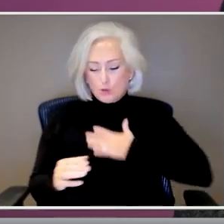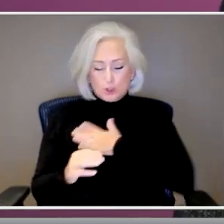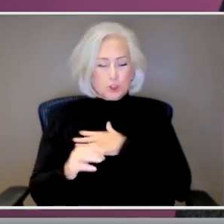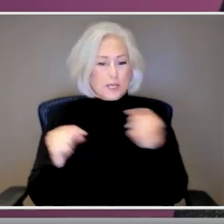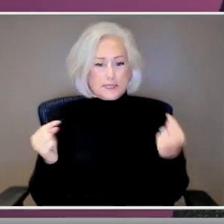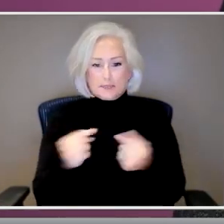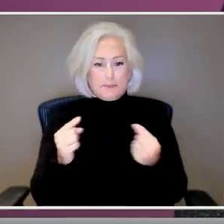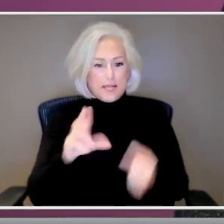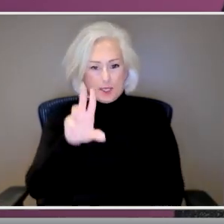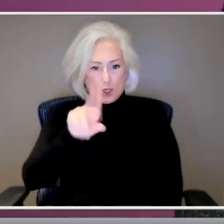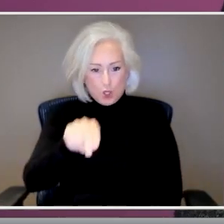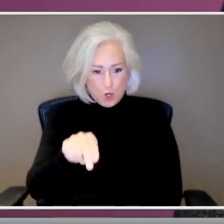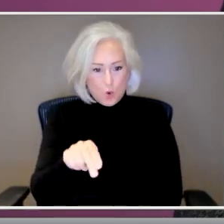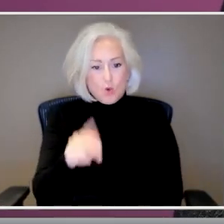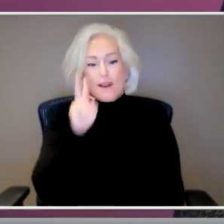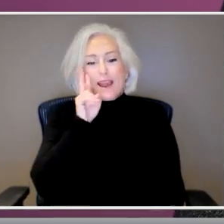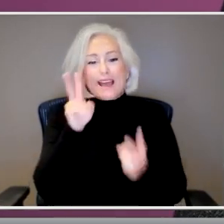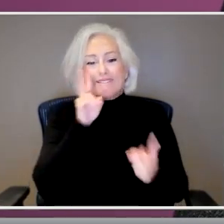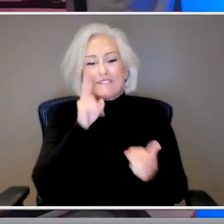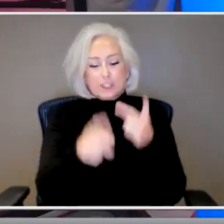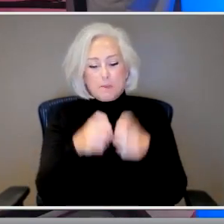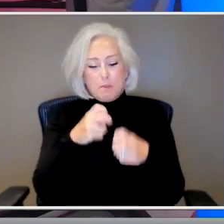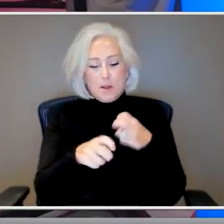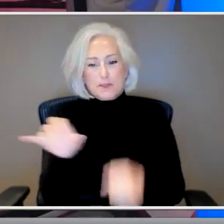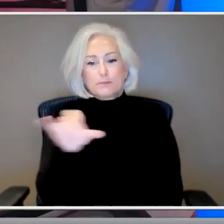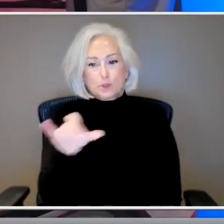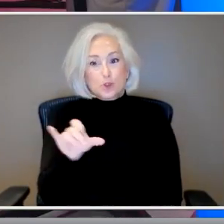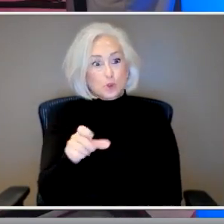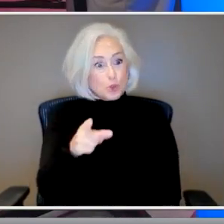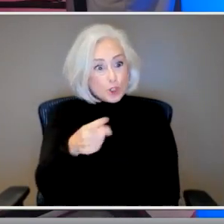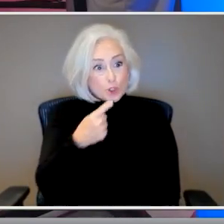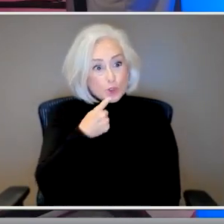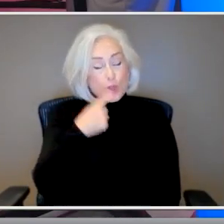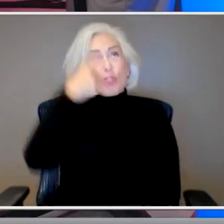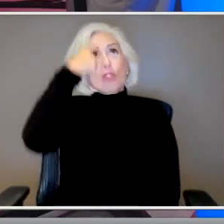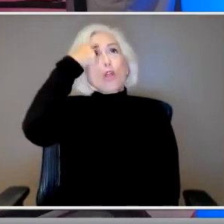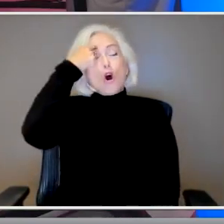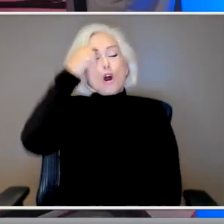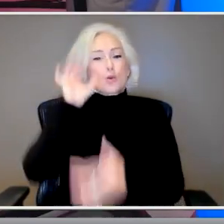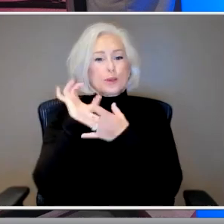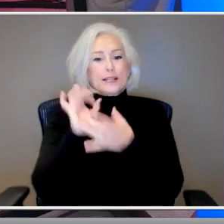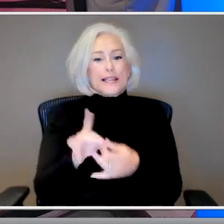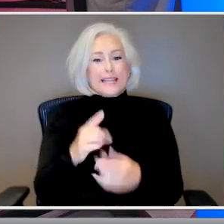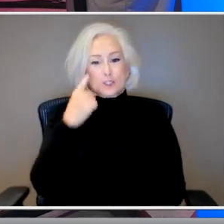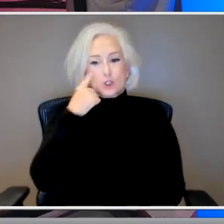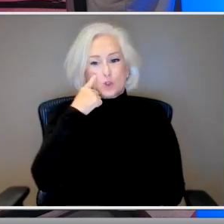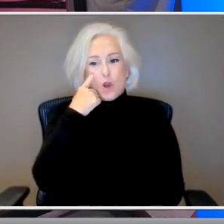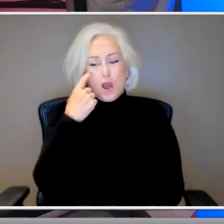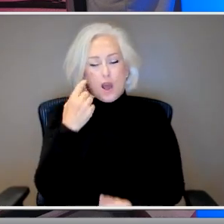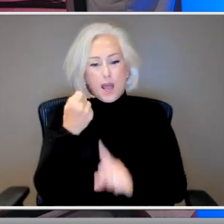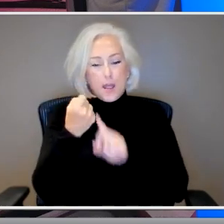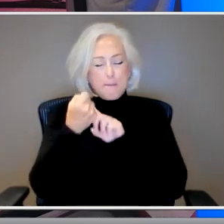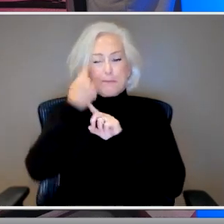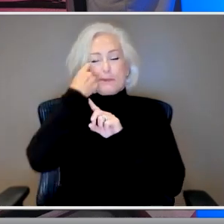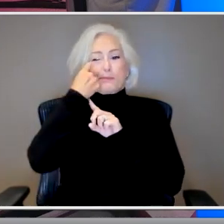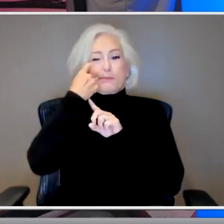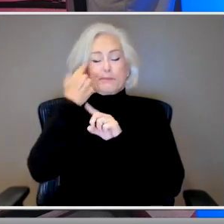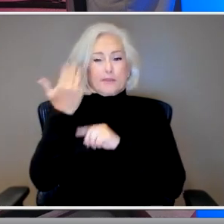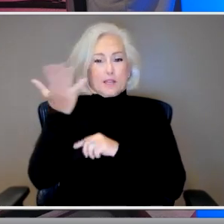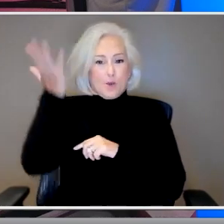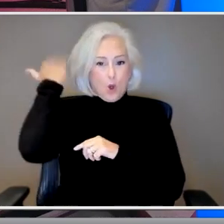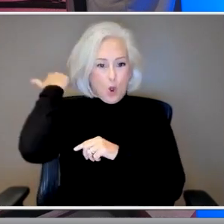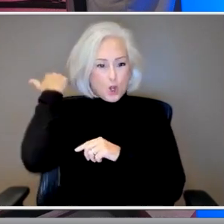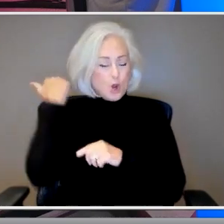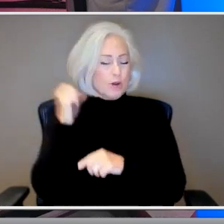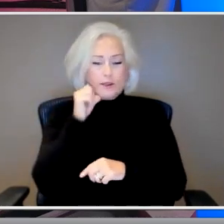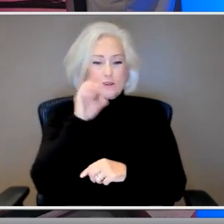So Which you attributed to that eye injury you'd had Right, a while back. right. You didn't dream it was connected no, to your I didn't, arm and your not heart. at all. Victoria